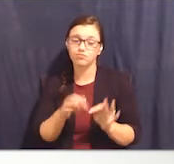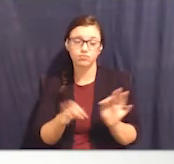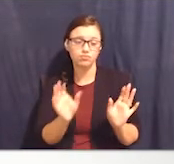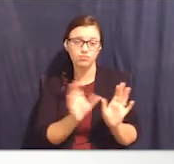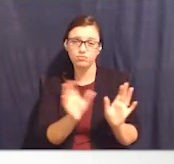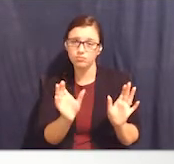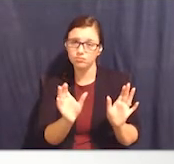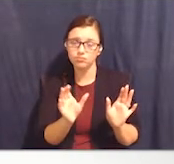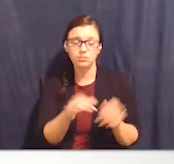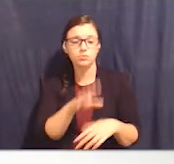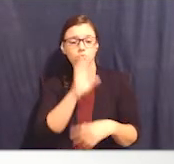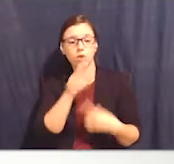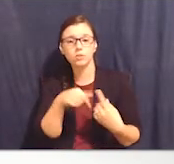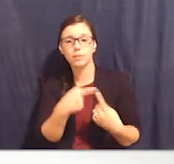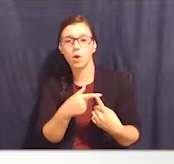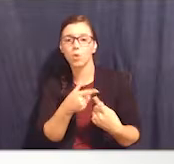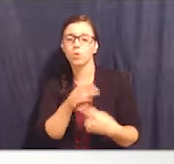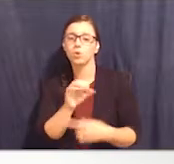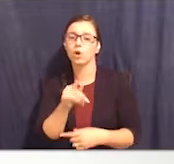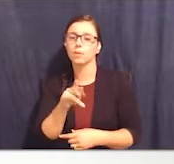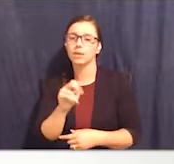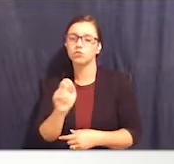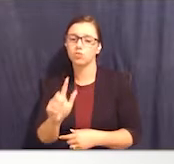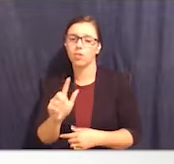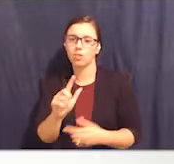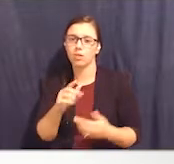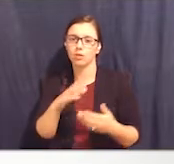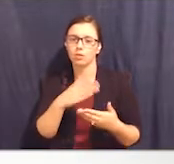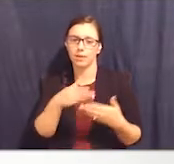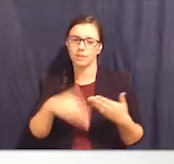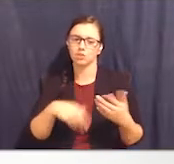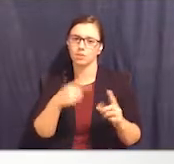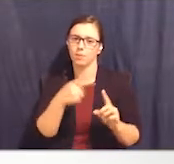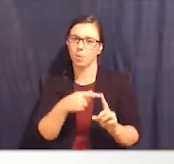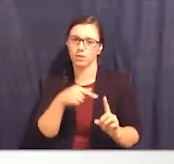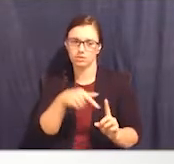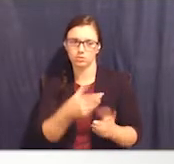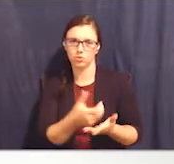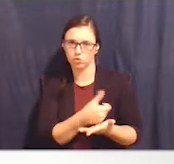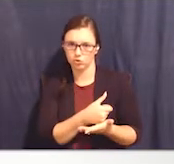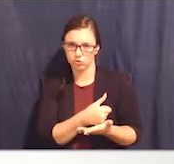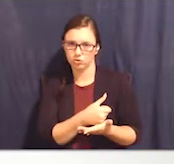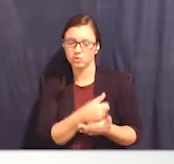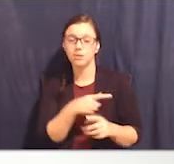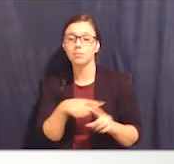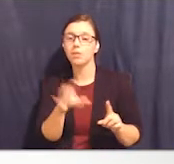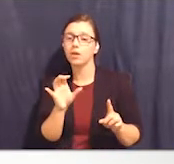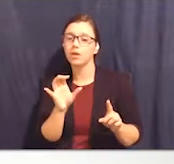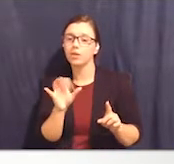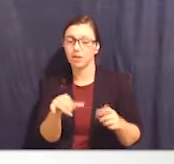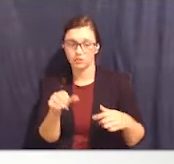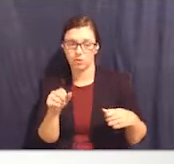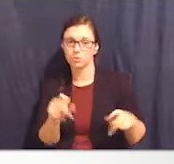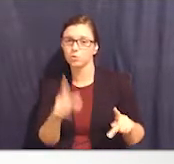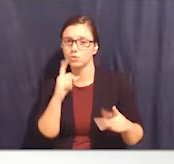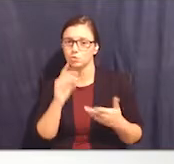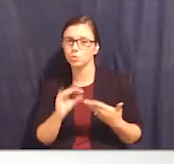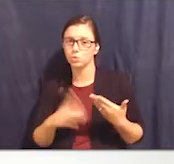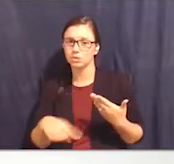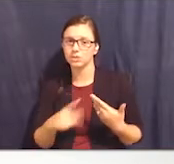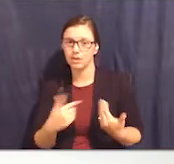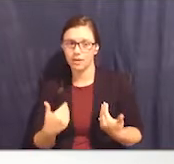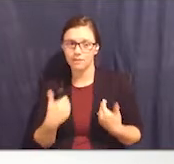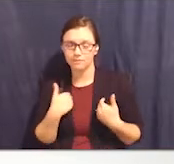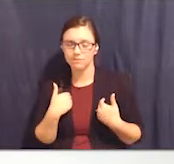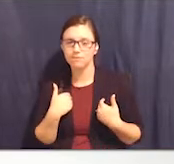work for you. So that's how the legislation works. There we are. Are we back to, okay, we're